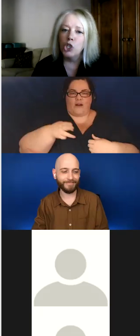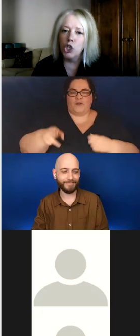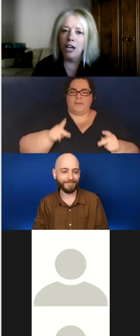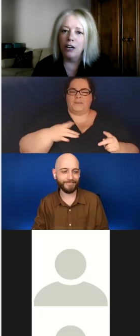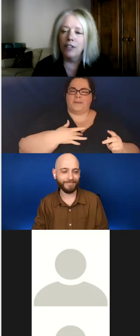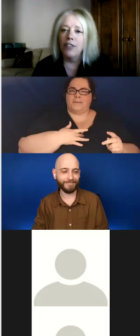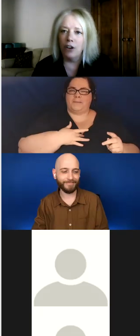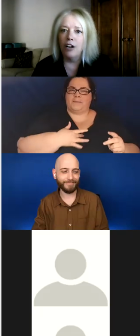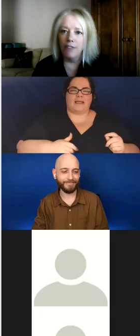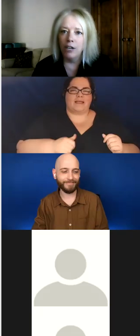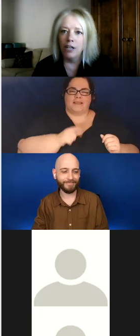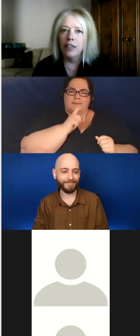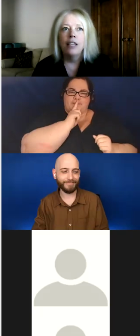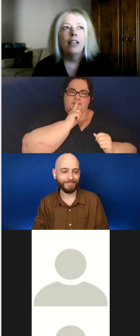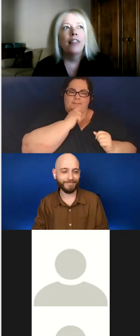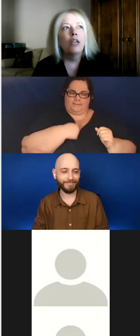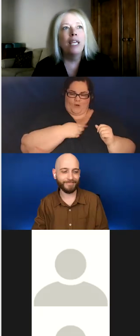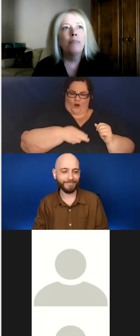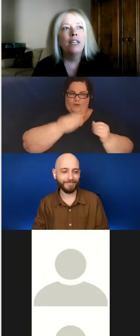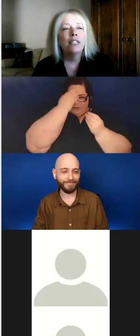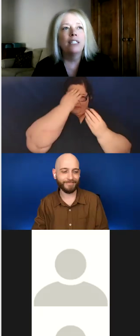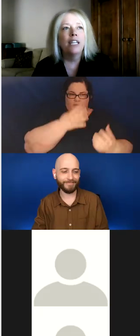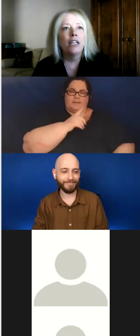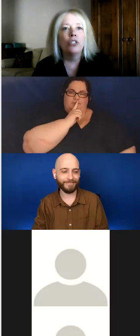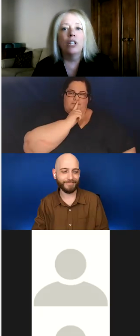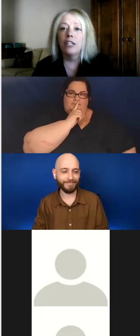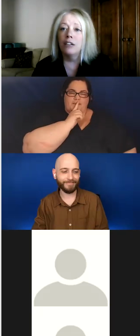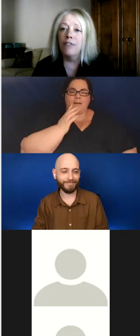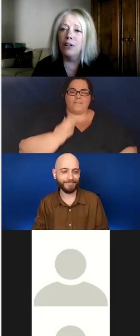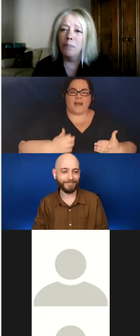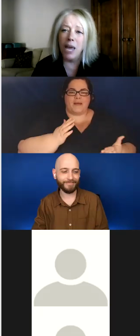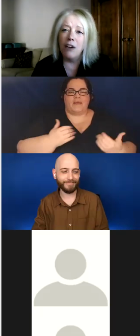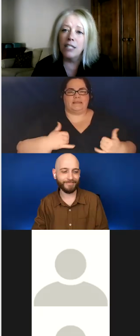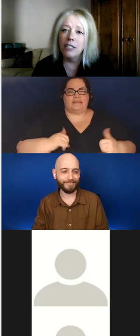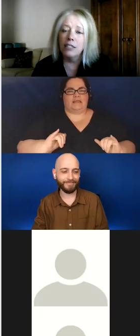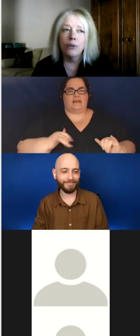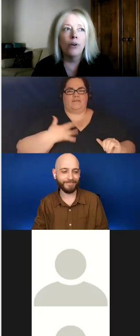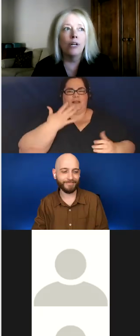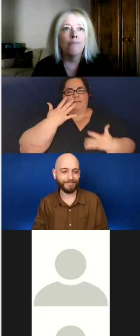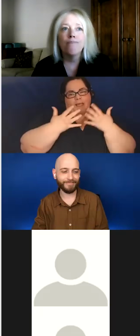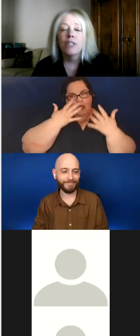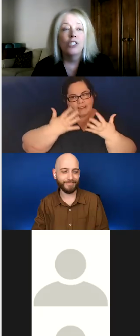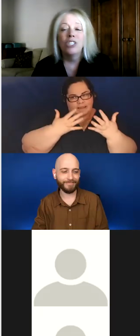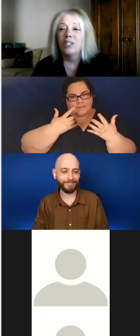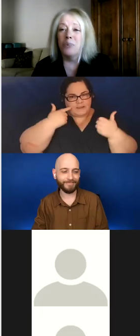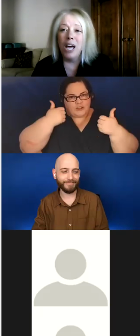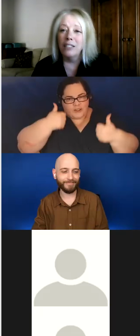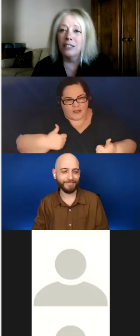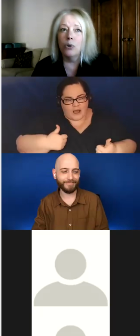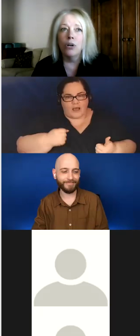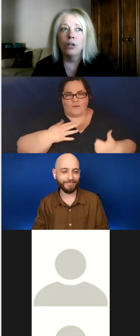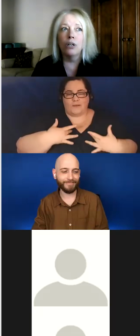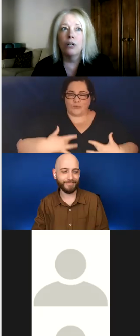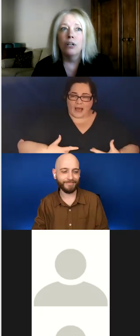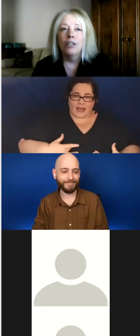always share that they're hard of hearing. They may be in the stage that they still feel embarrassed or just